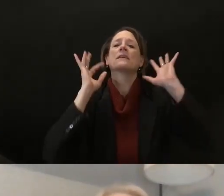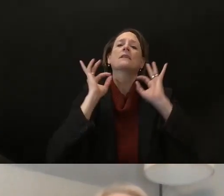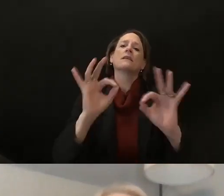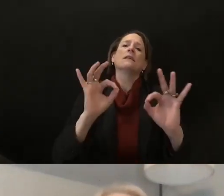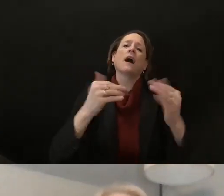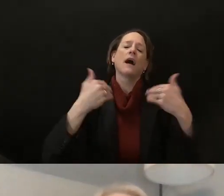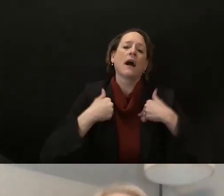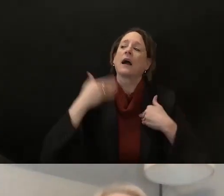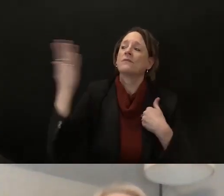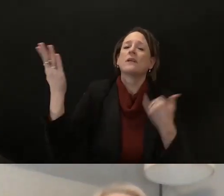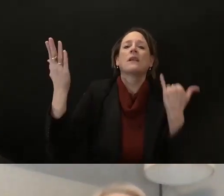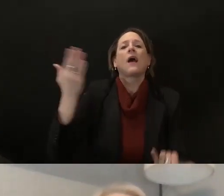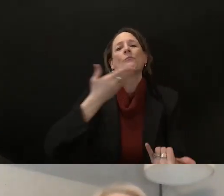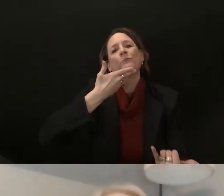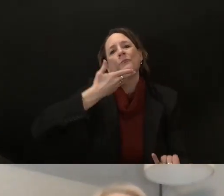um